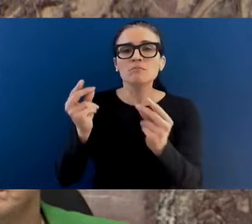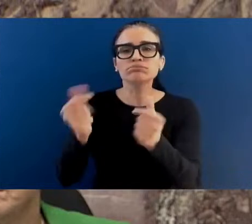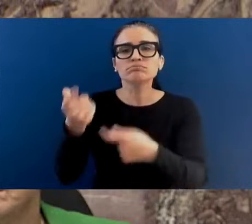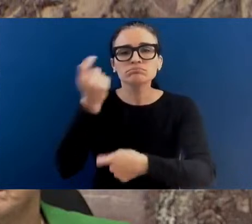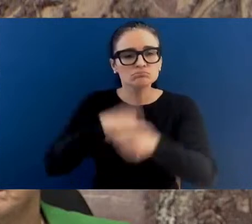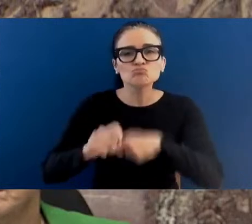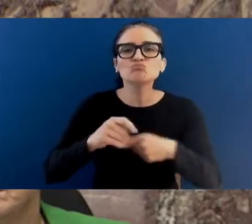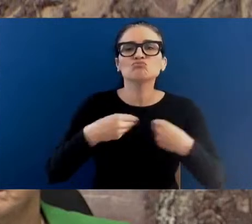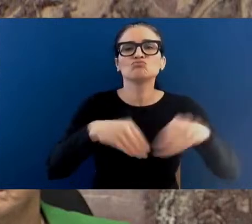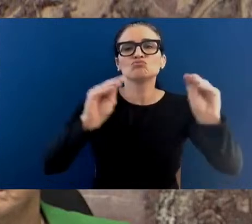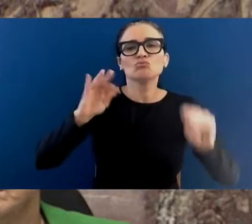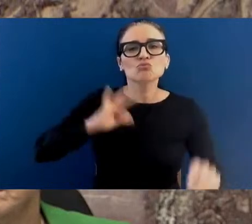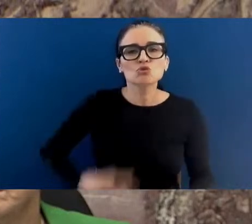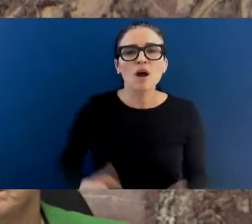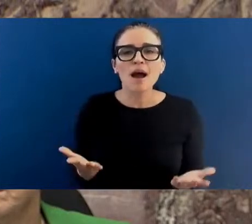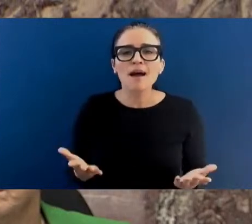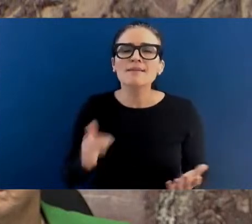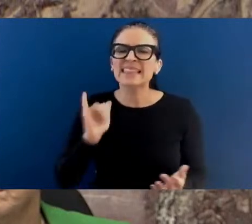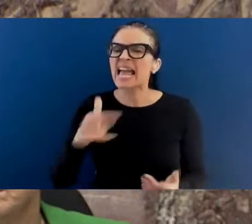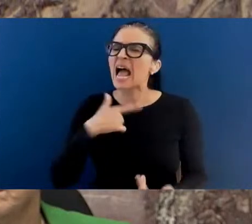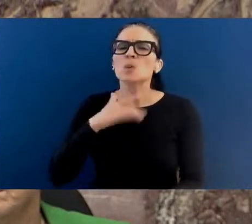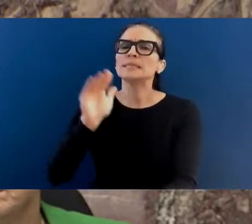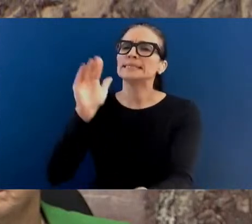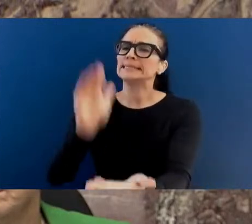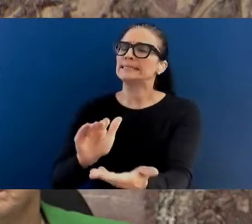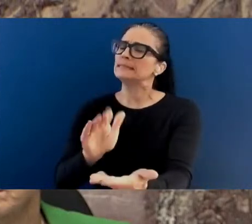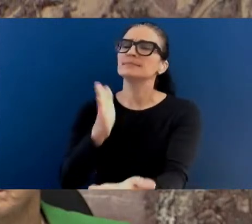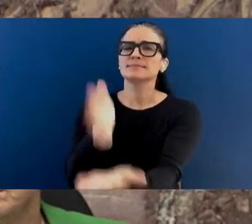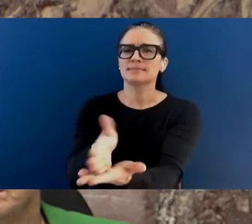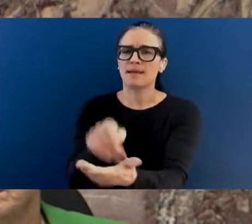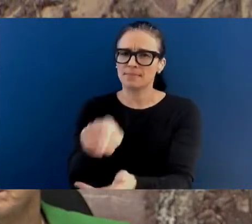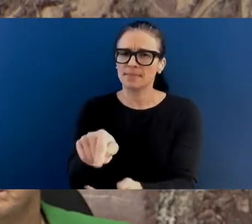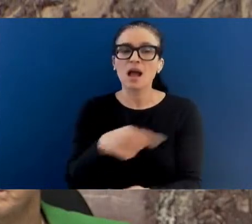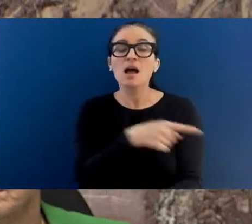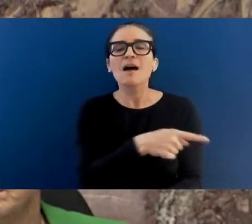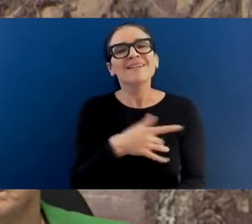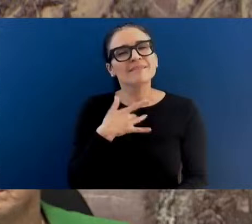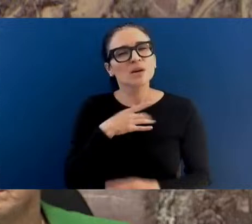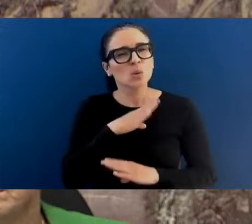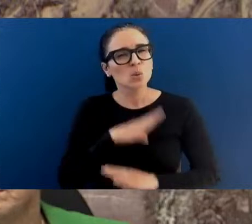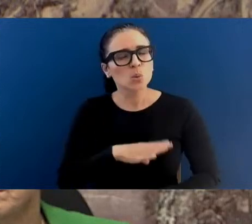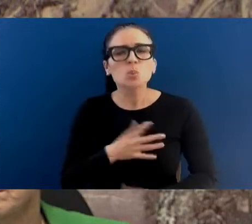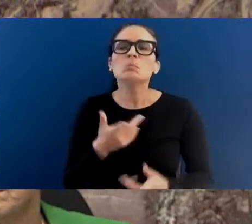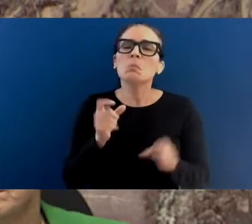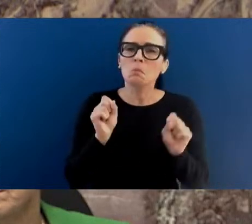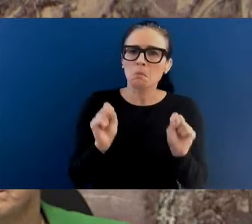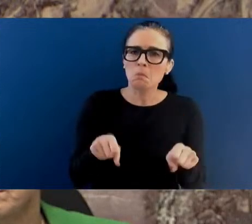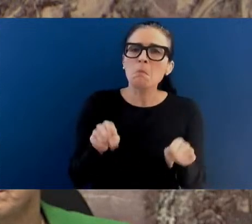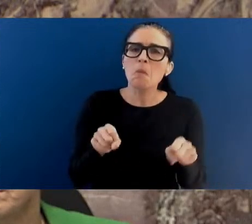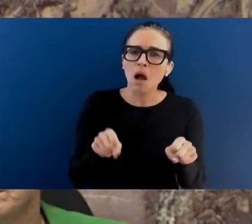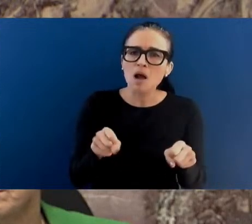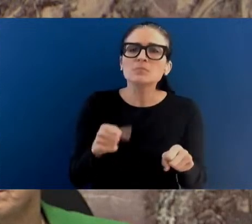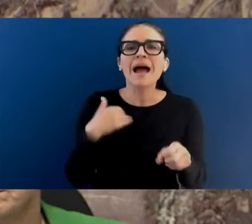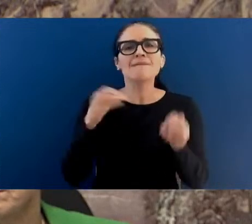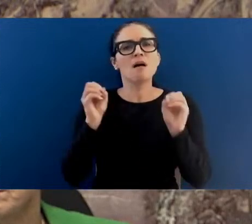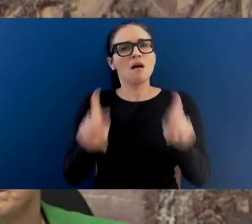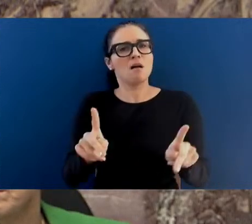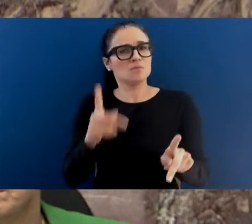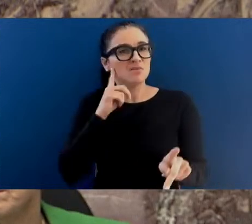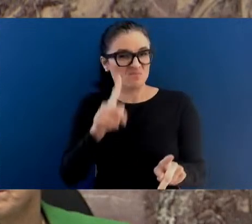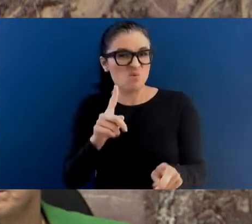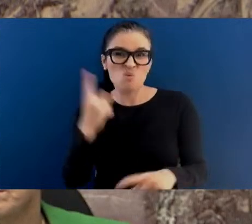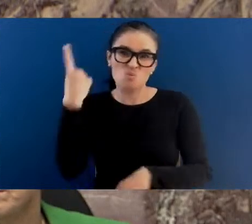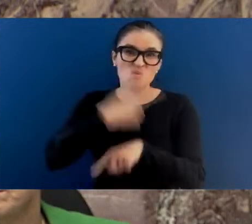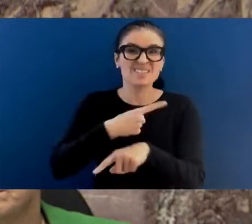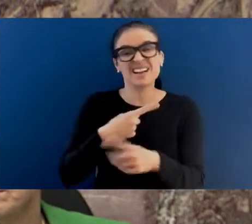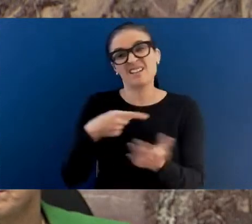rentals, there are more places for people like him to live. As a renter, he is grateful that last year we introduced the BC Renters Tax